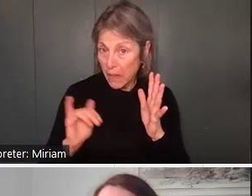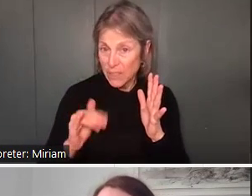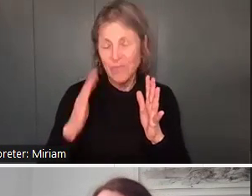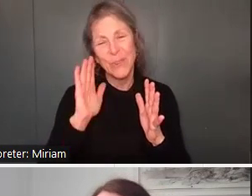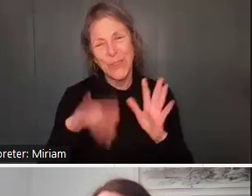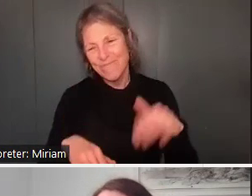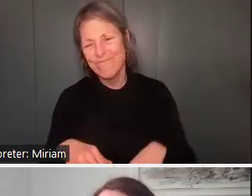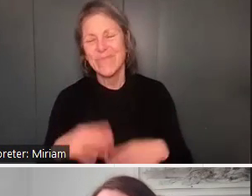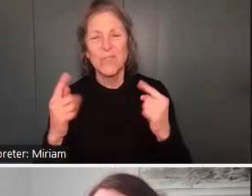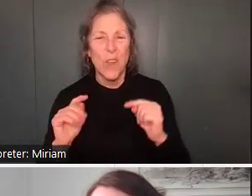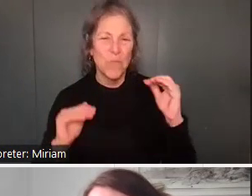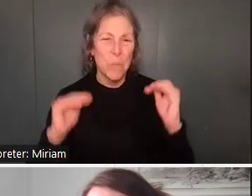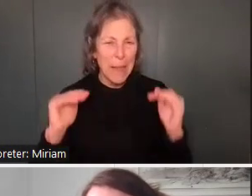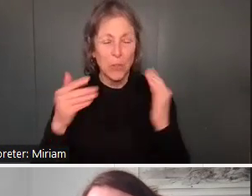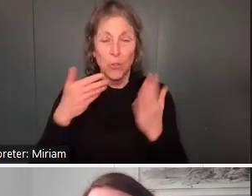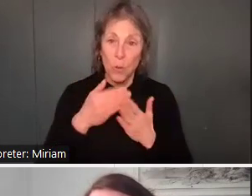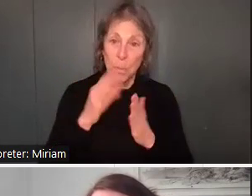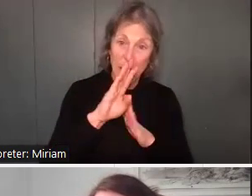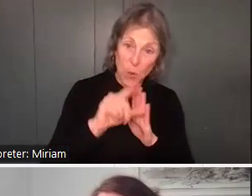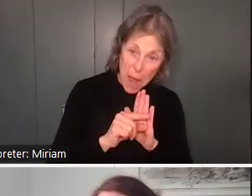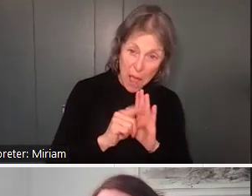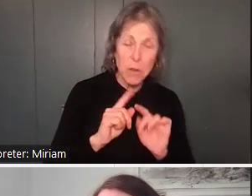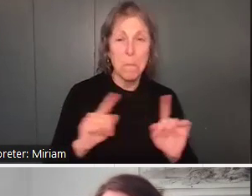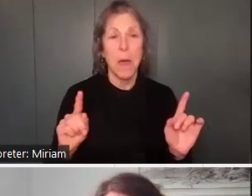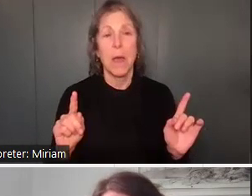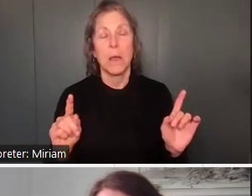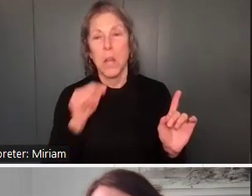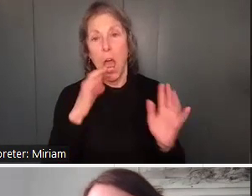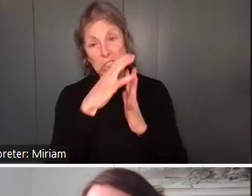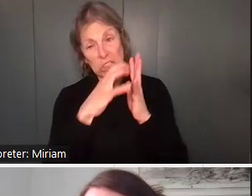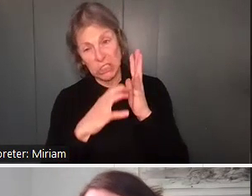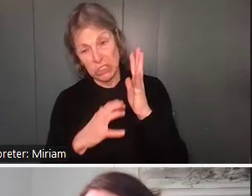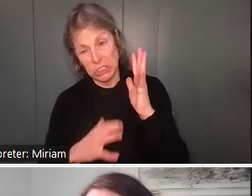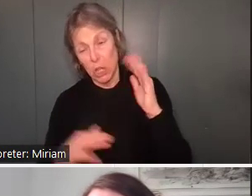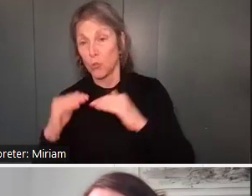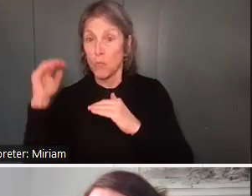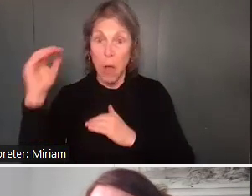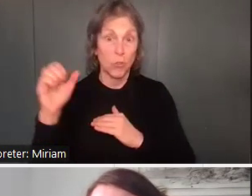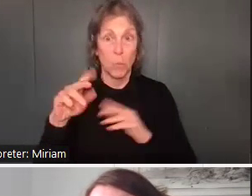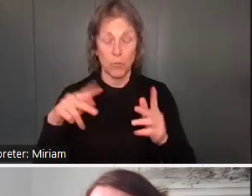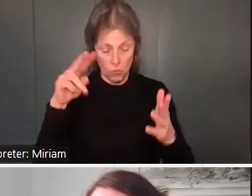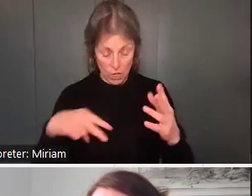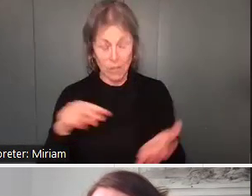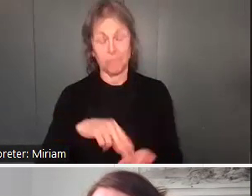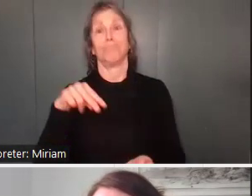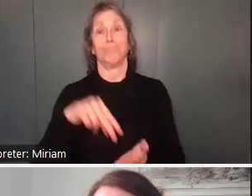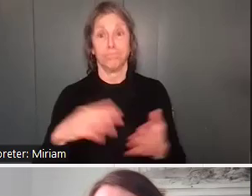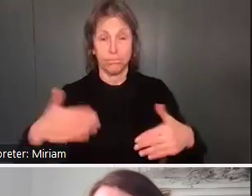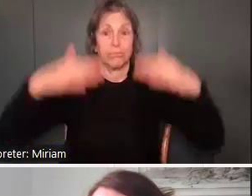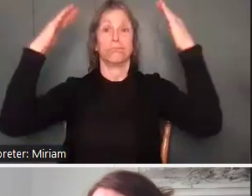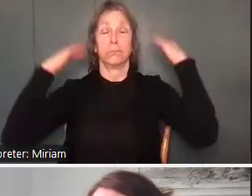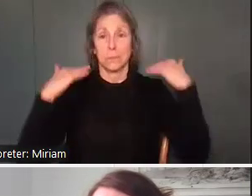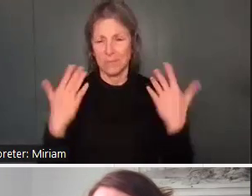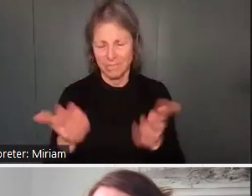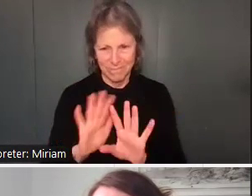balance of wanting to give good background, but not wanting to give so much that it's overwhelming for people to read about.